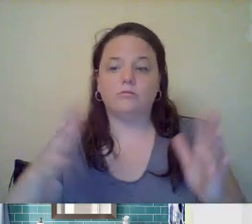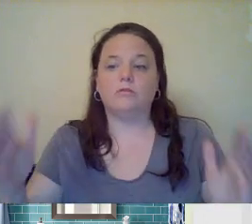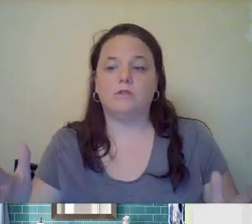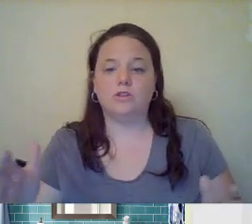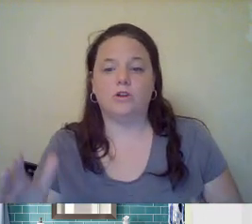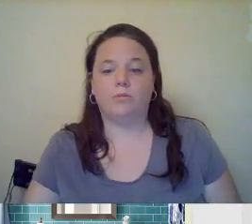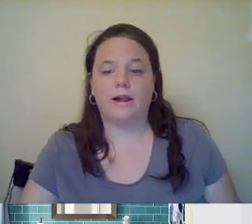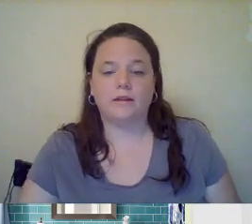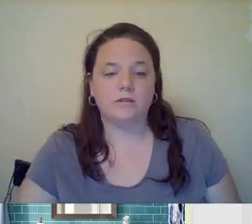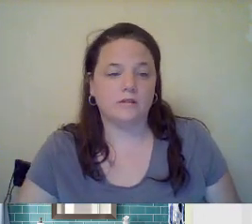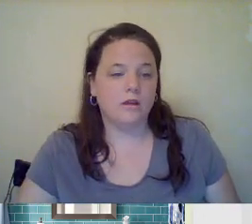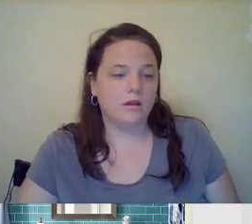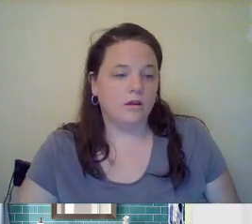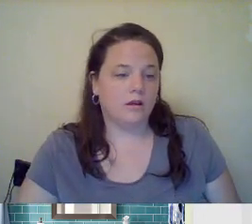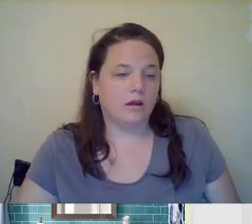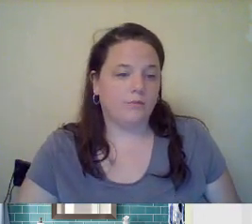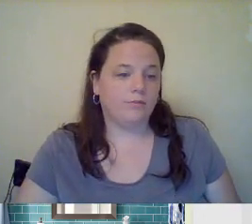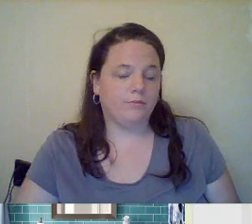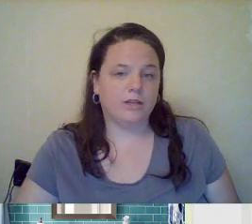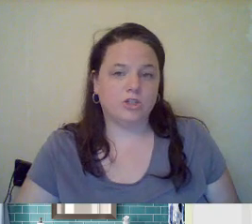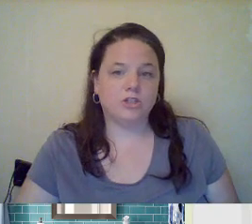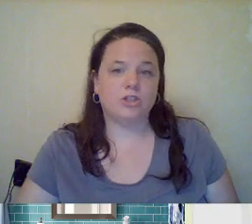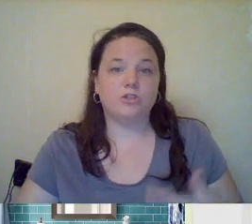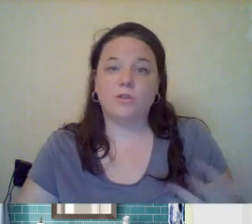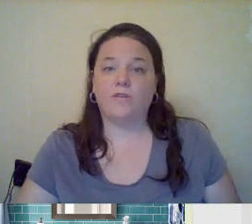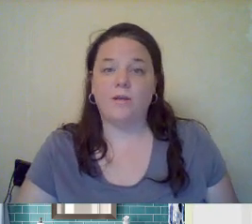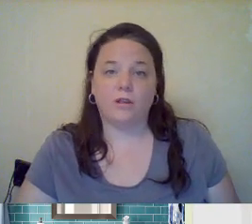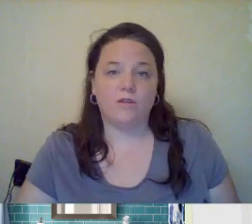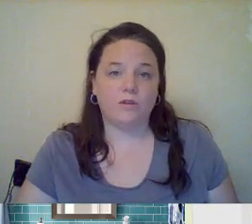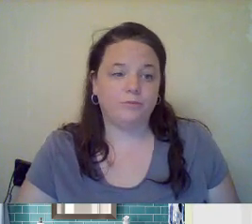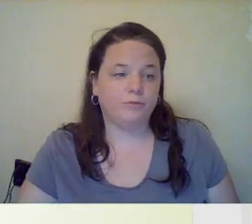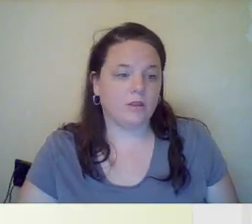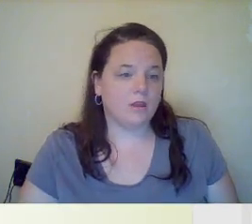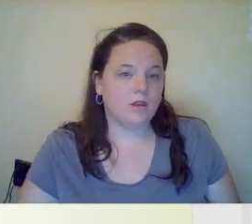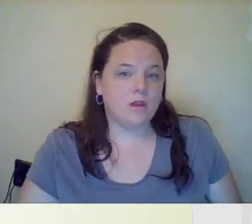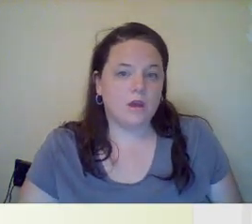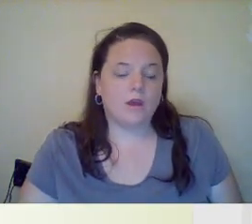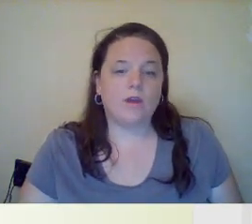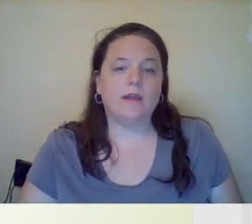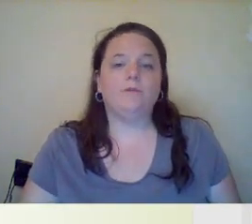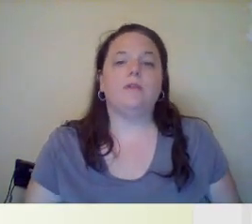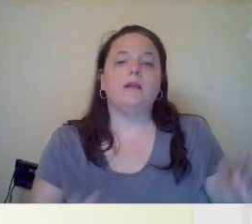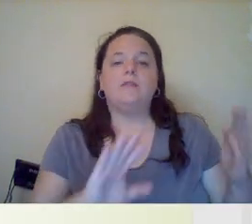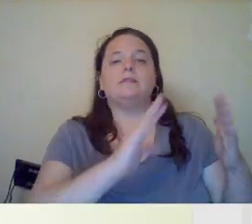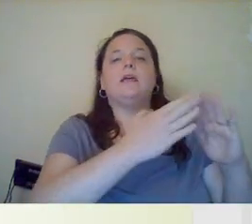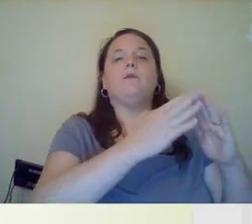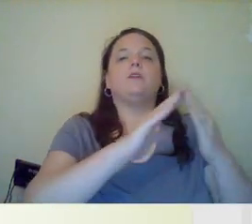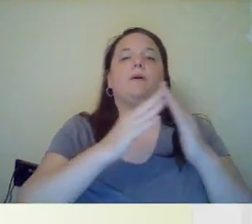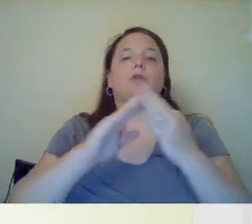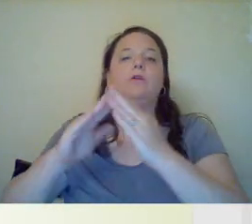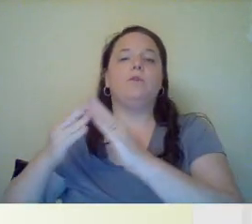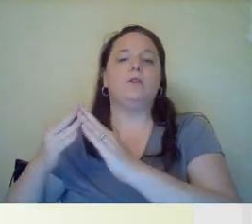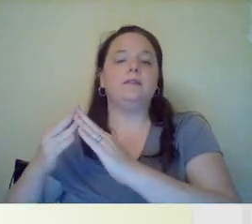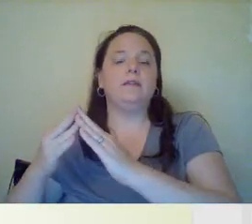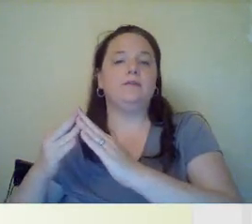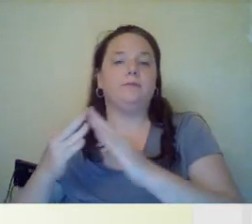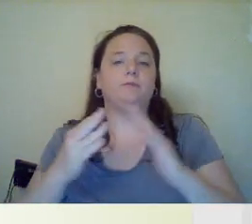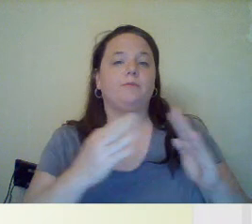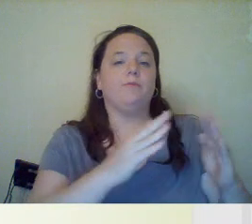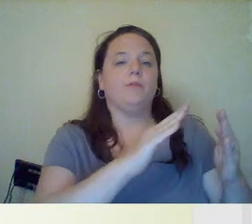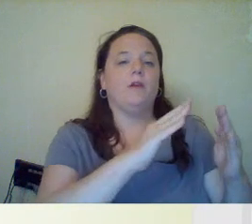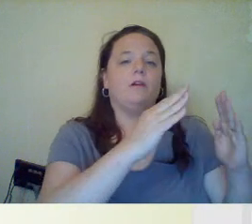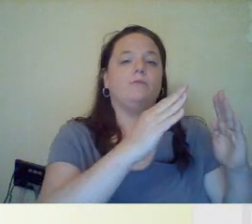fountain. These are good practice pictures to use with your family even. Okay, this slide we'll talk about the